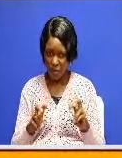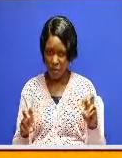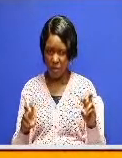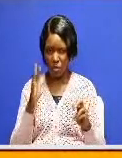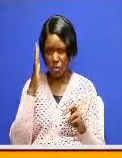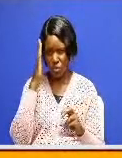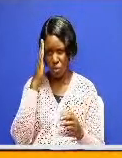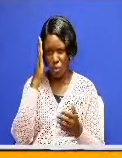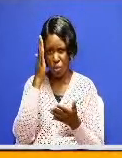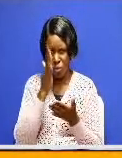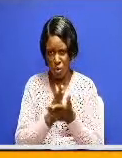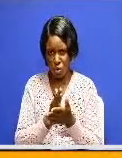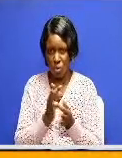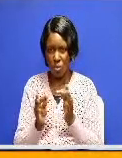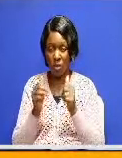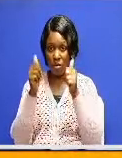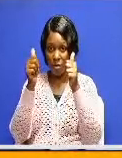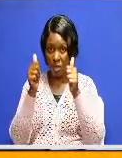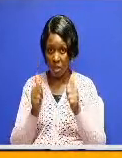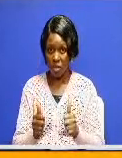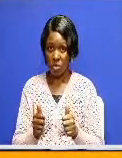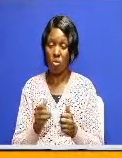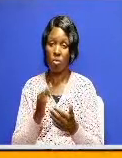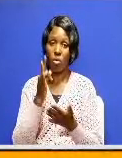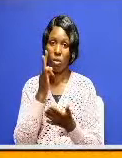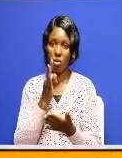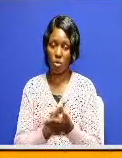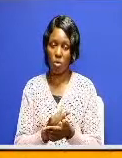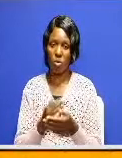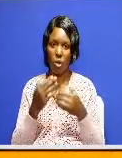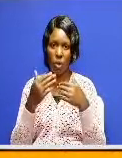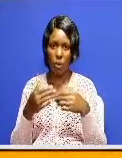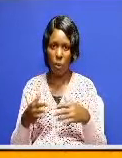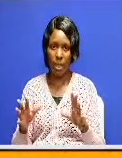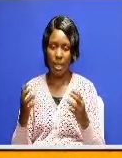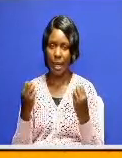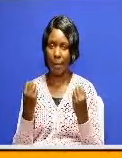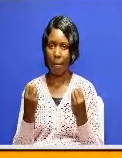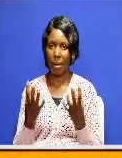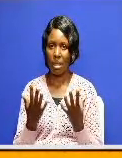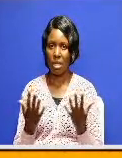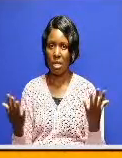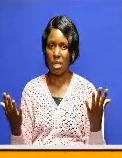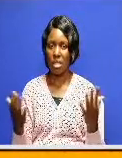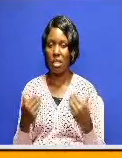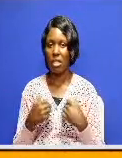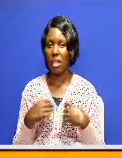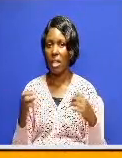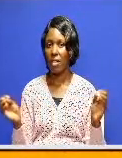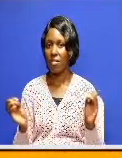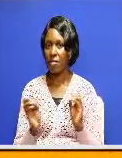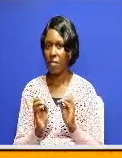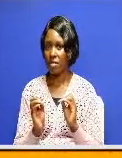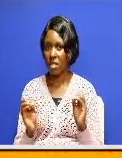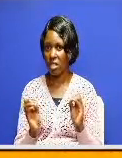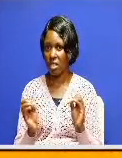that notice was really genuine. Tulipoteza vitu mingi sana. Hatuna chochote. Hata watu wengi hapa hivi,